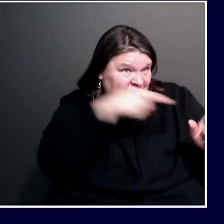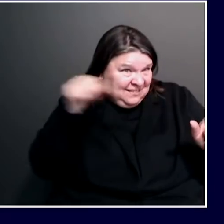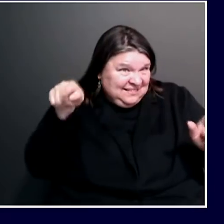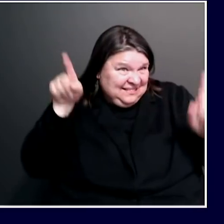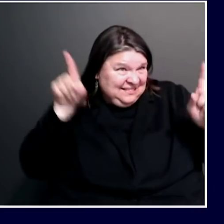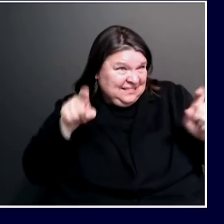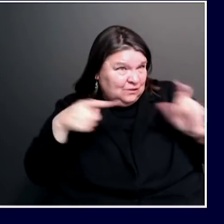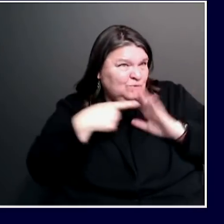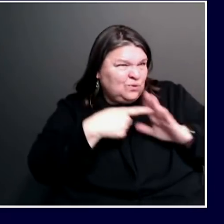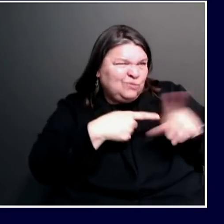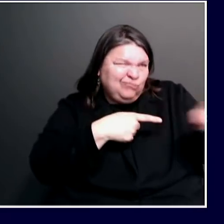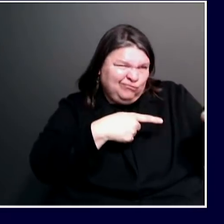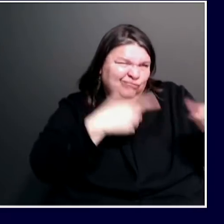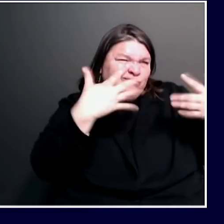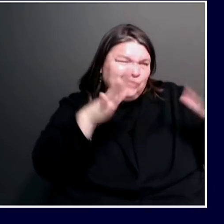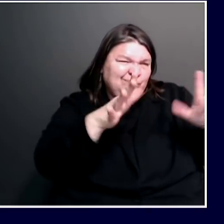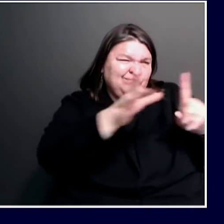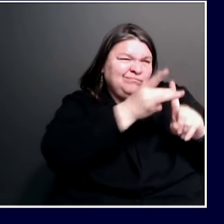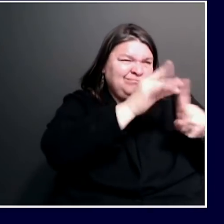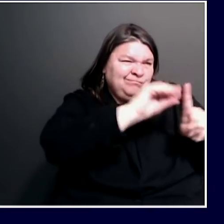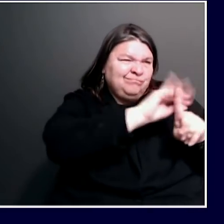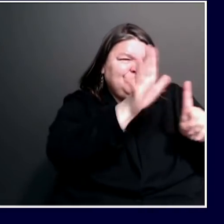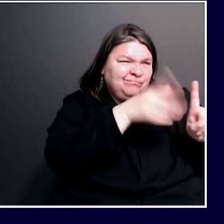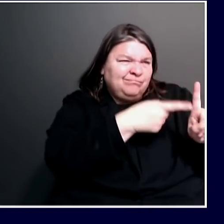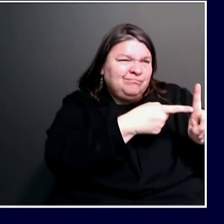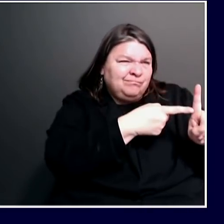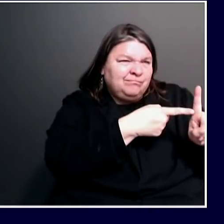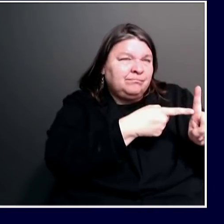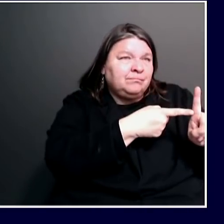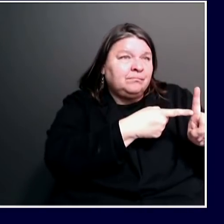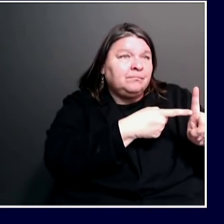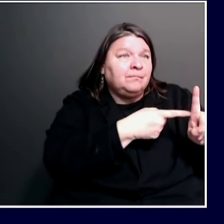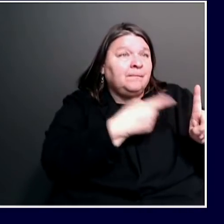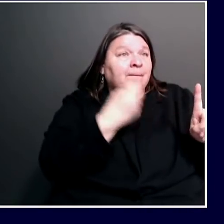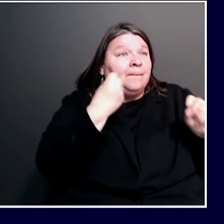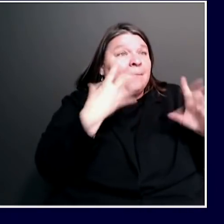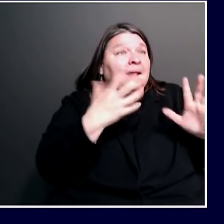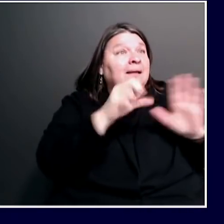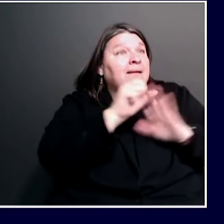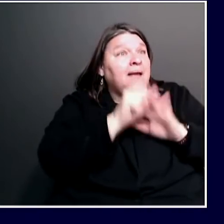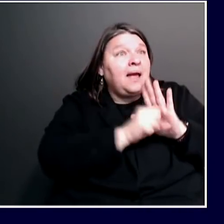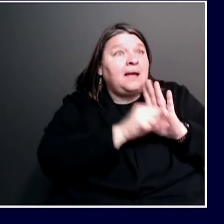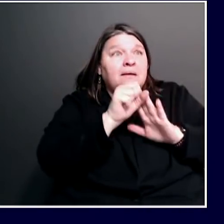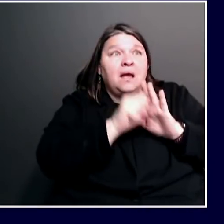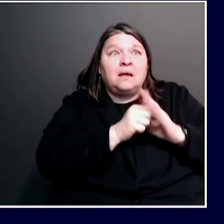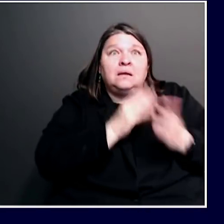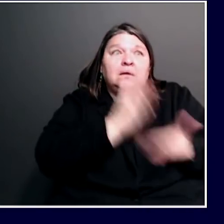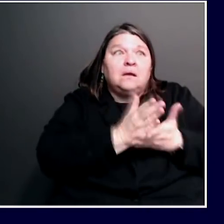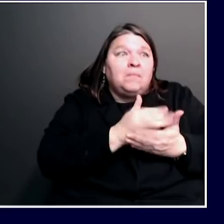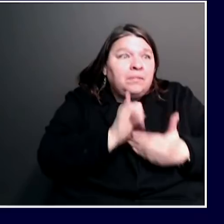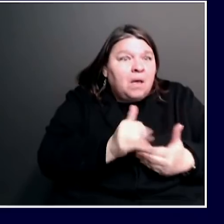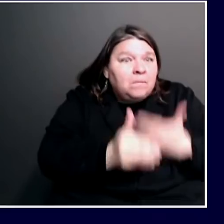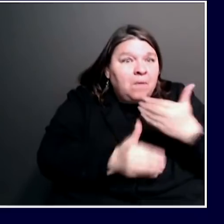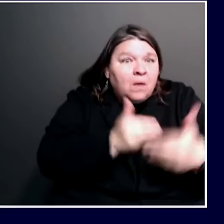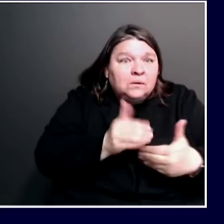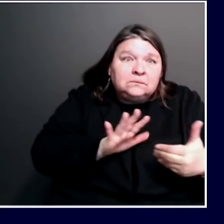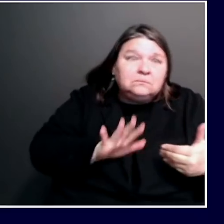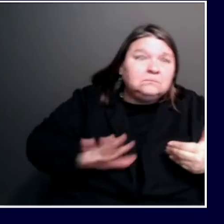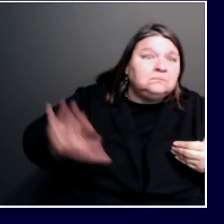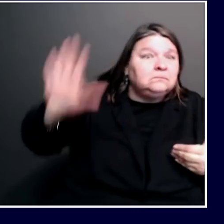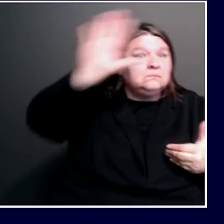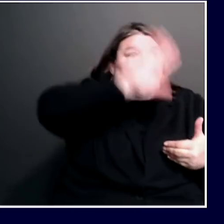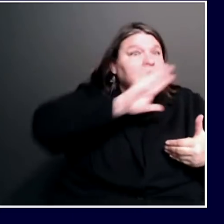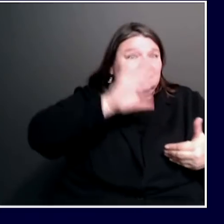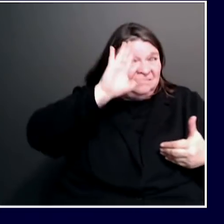states stopped case investigation entirely very early on in the pandemic because they faced an onslaught